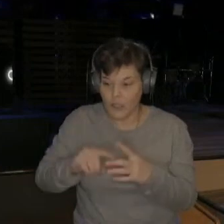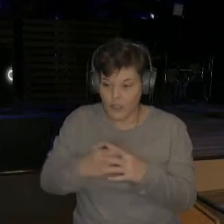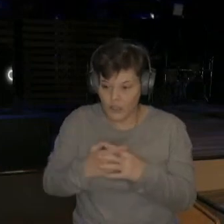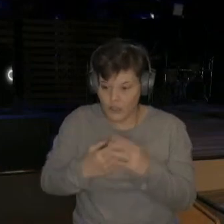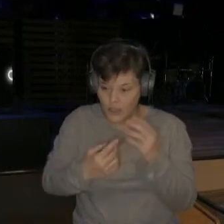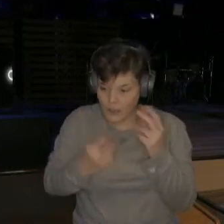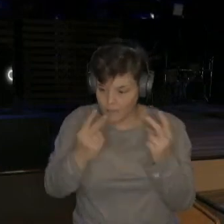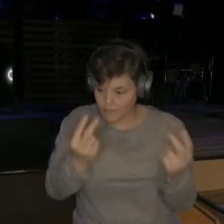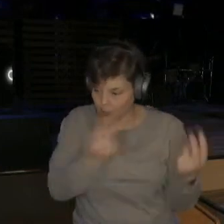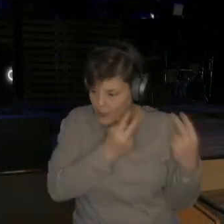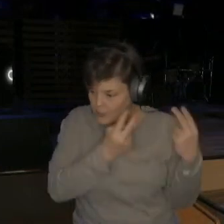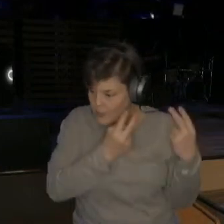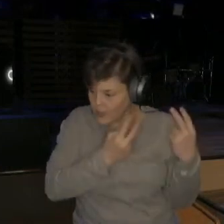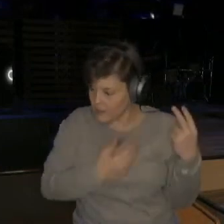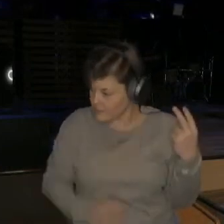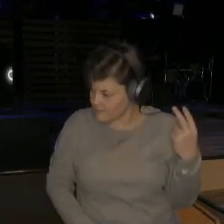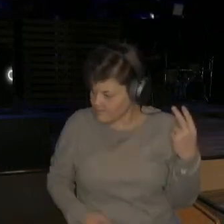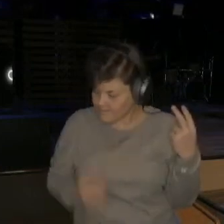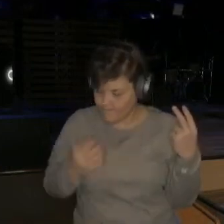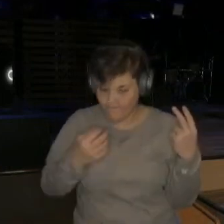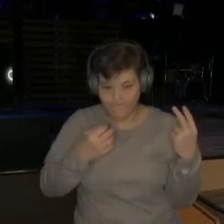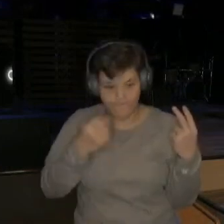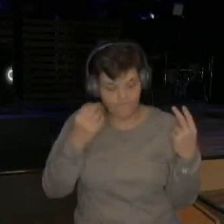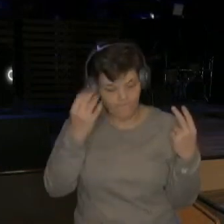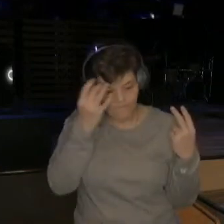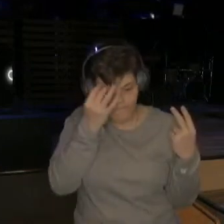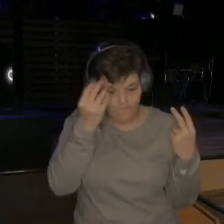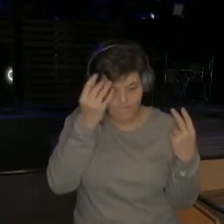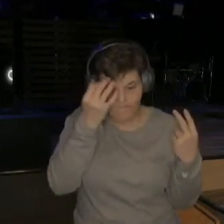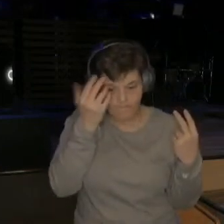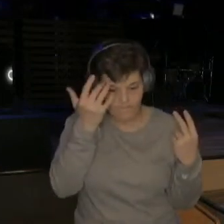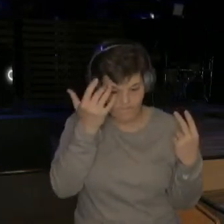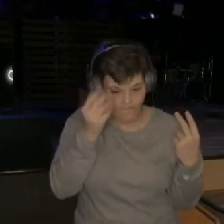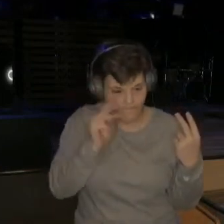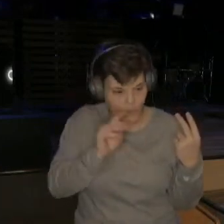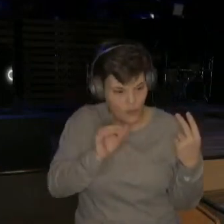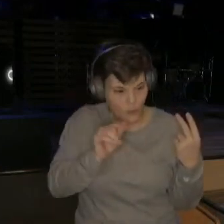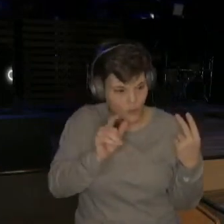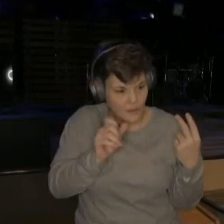his life would have earned Miller's approval.